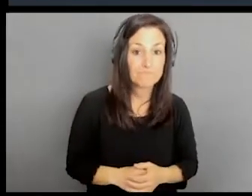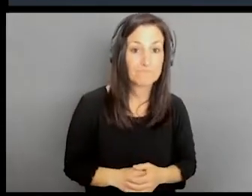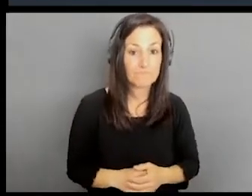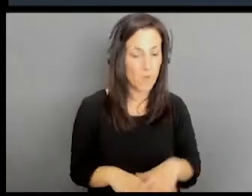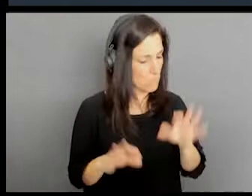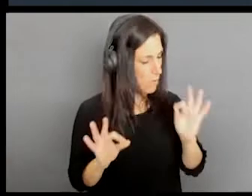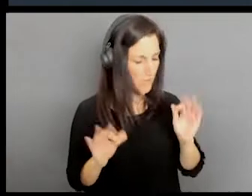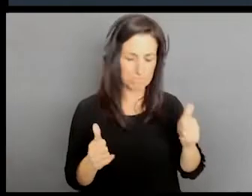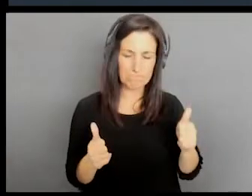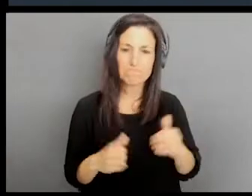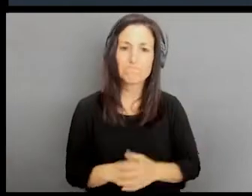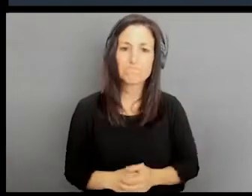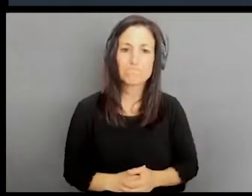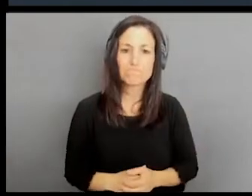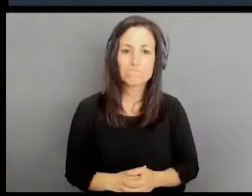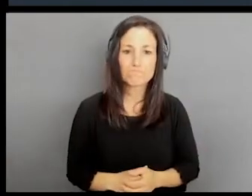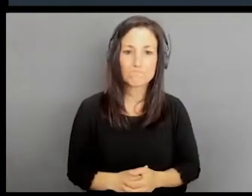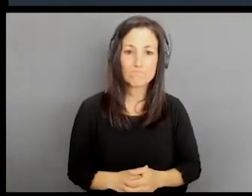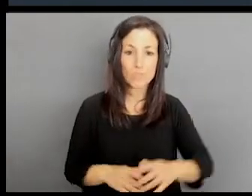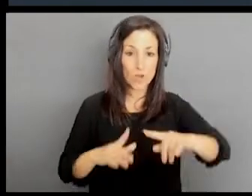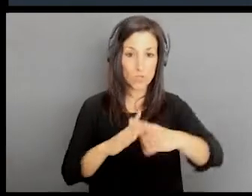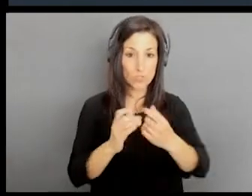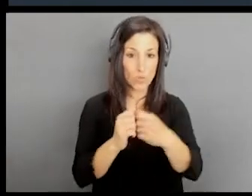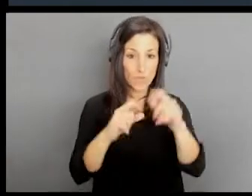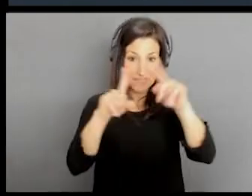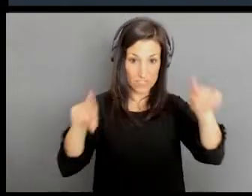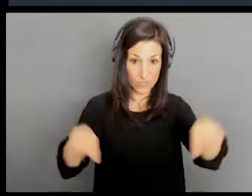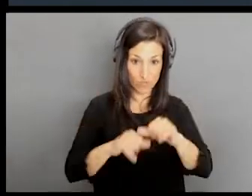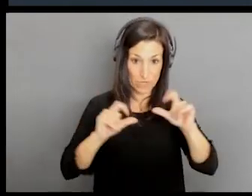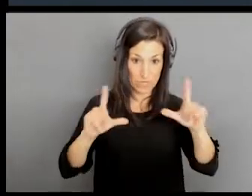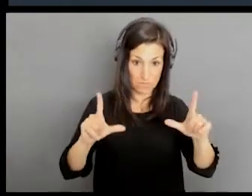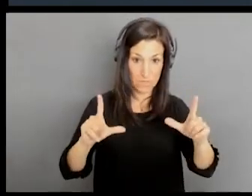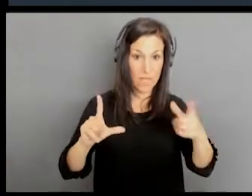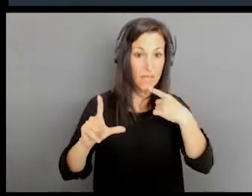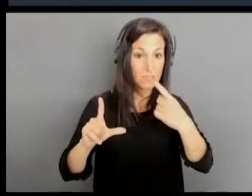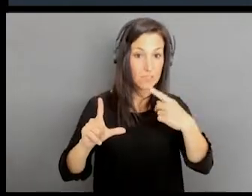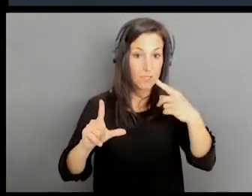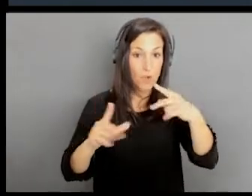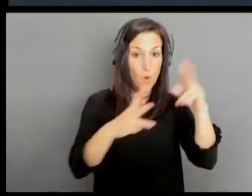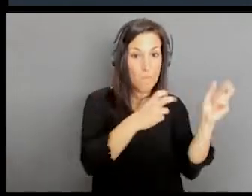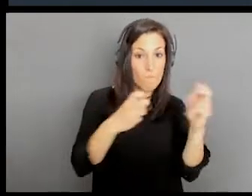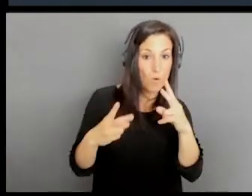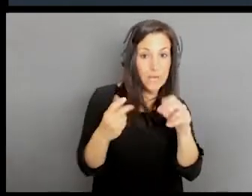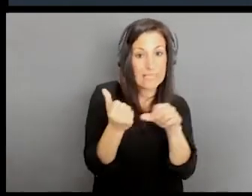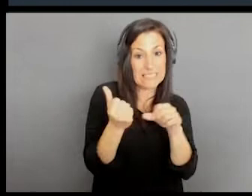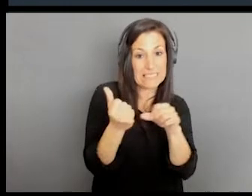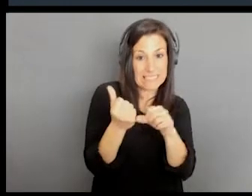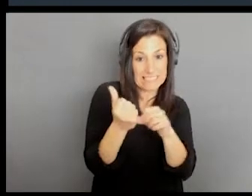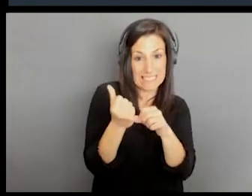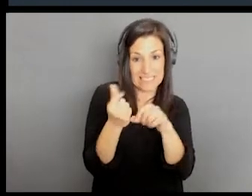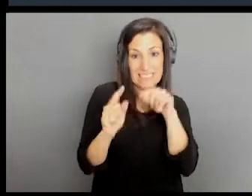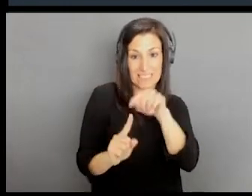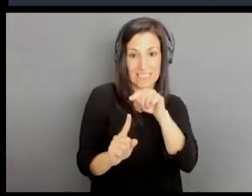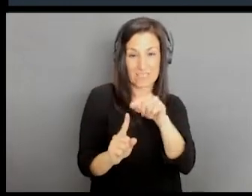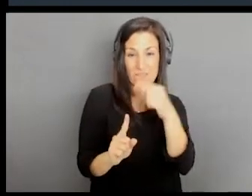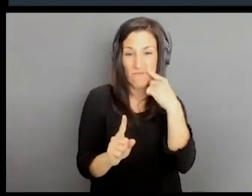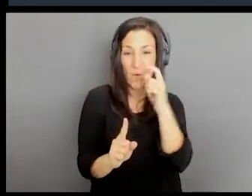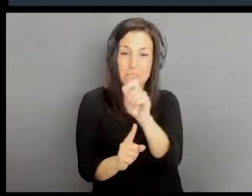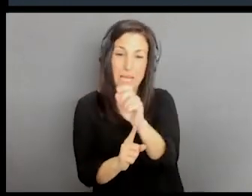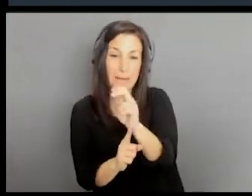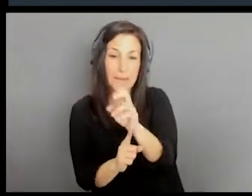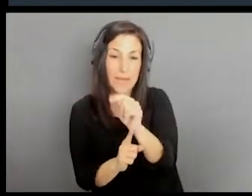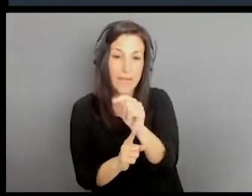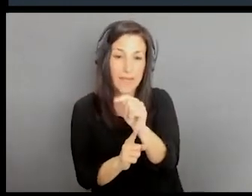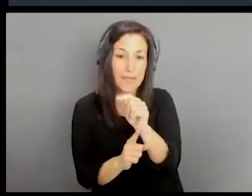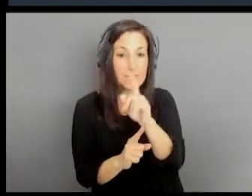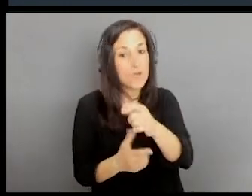start with this screen, and I'll tell you, Porting Assistant for .NET is built to help you port your applications, .NET